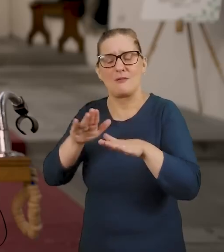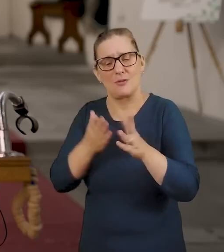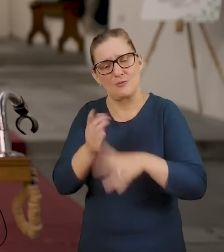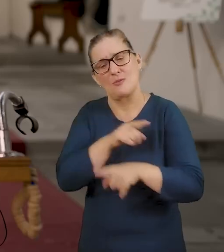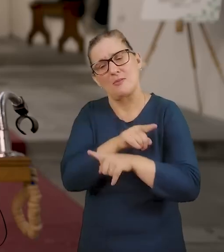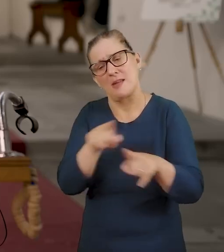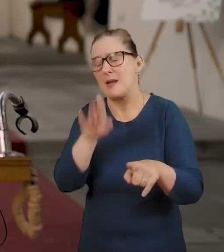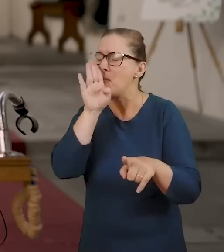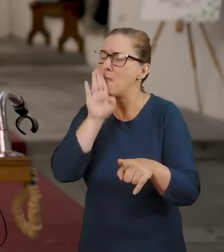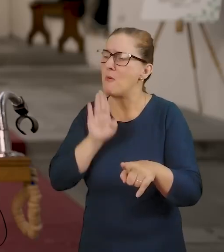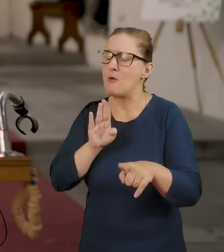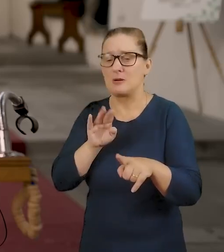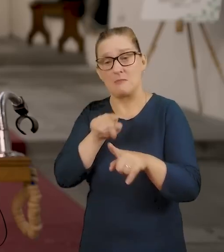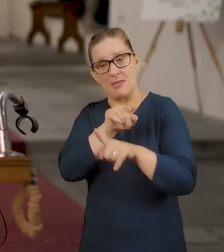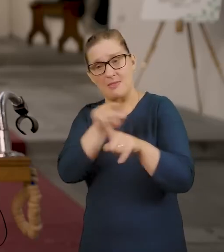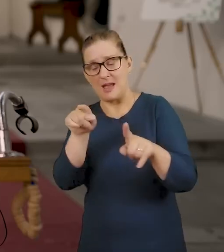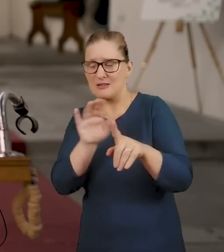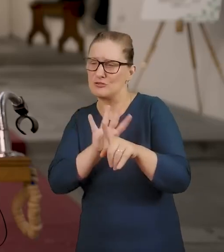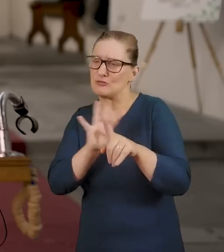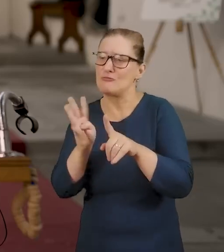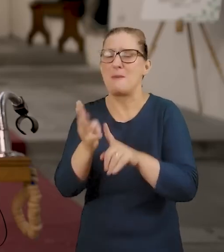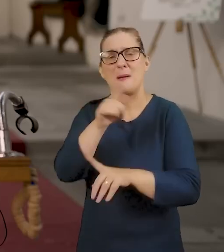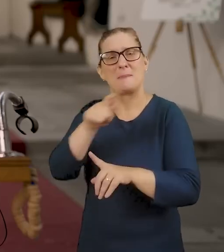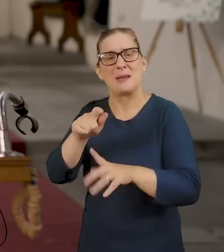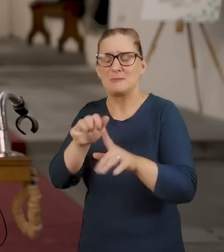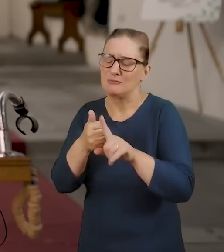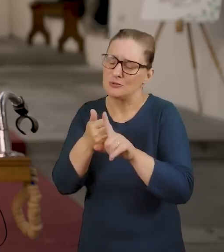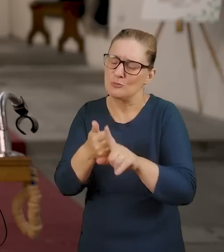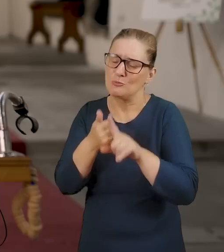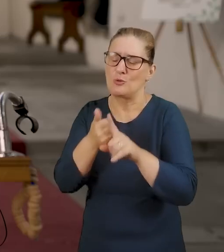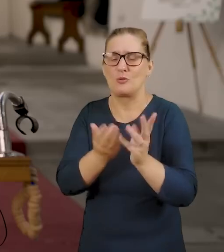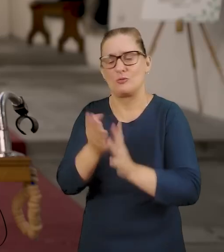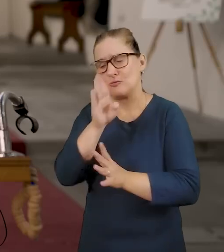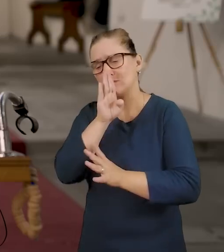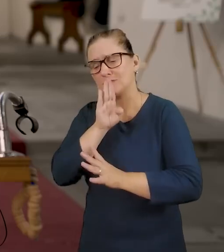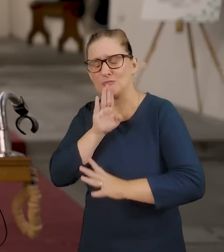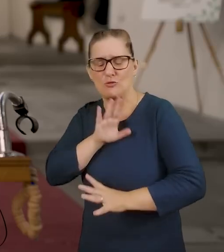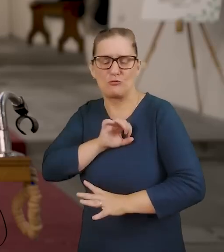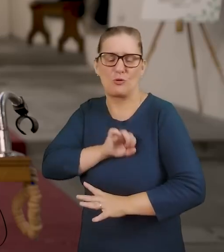mourn. May they be surrounded by people who can support them in their time of sorrow.